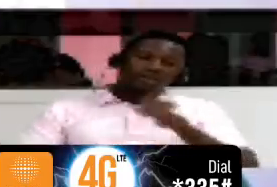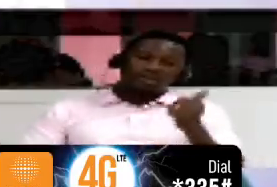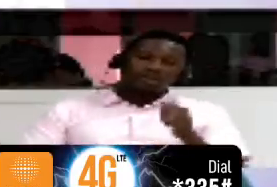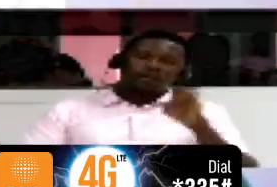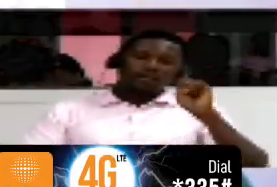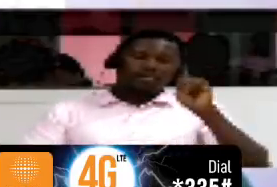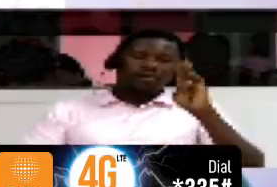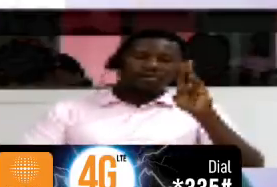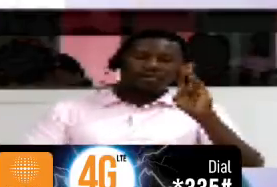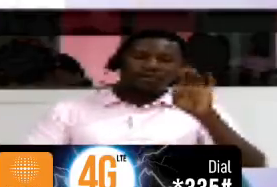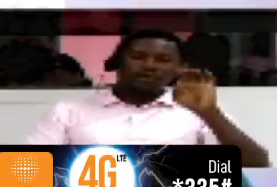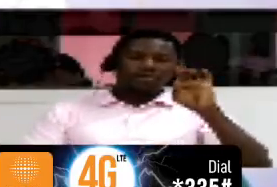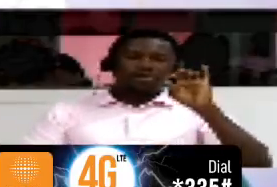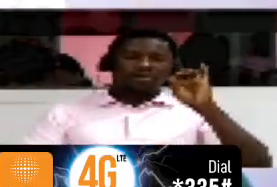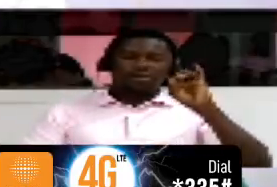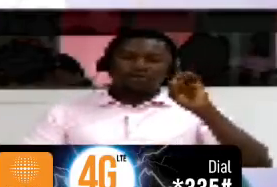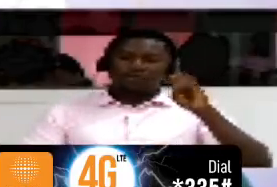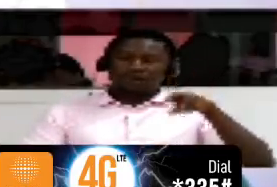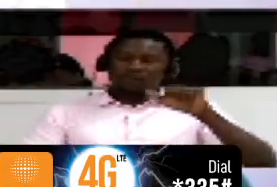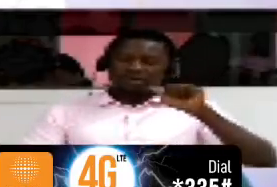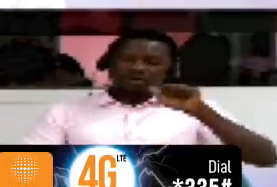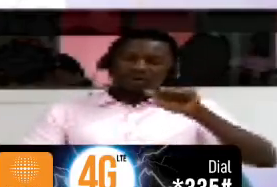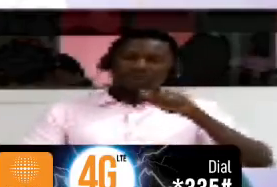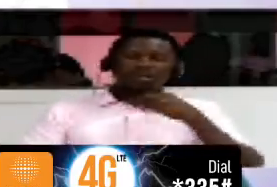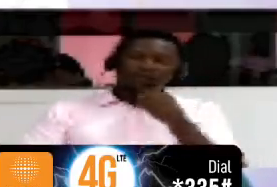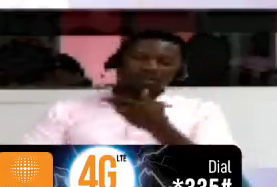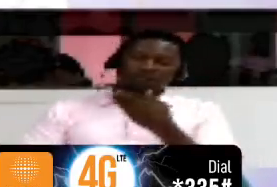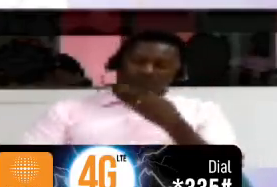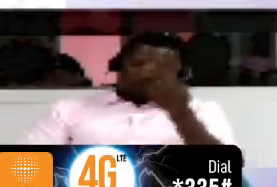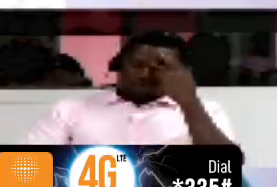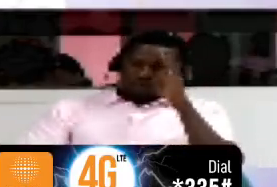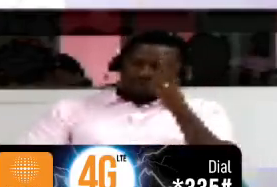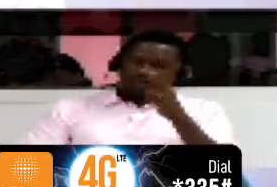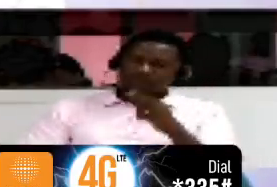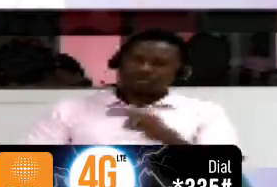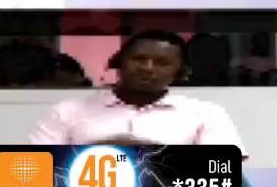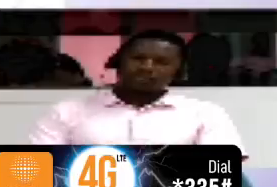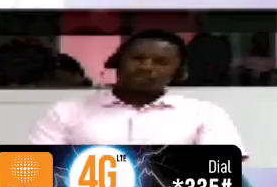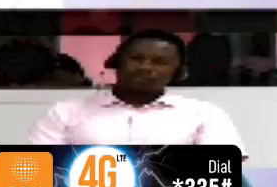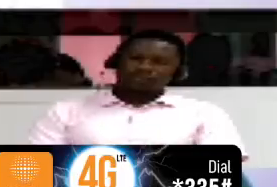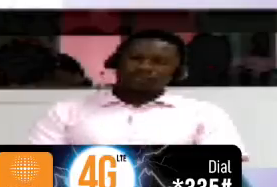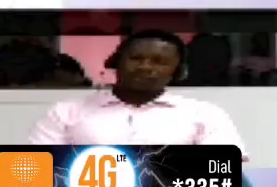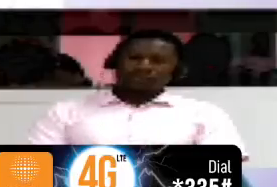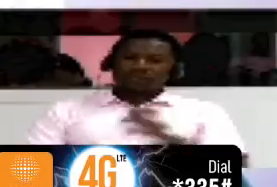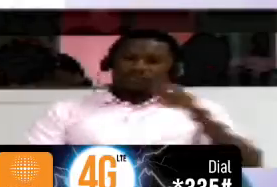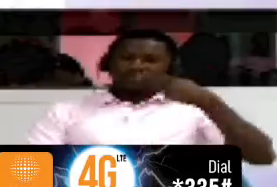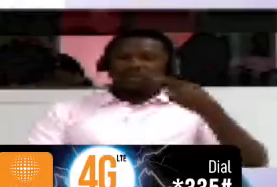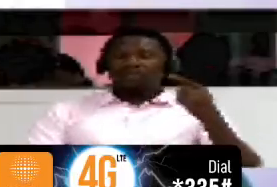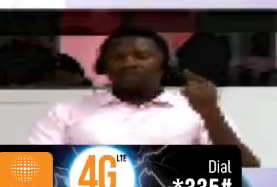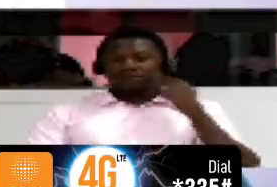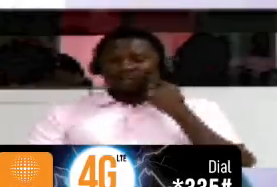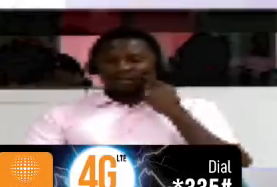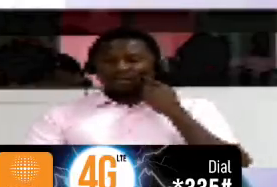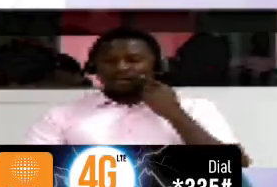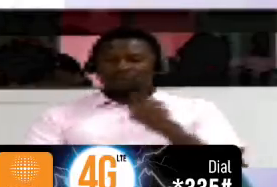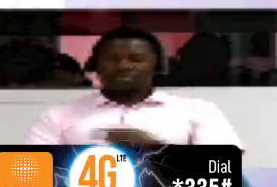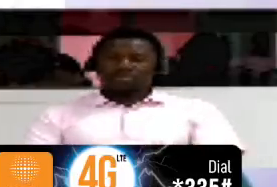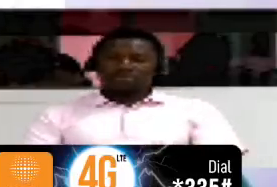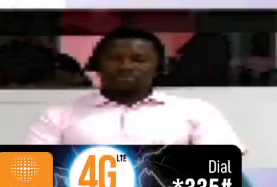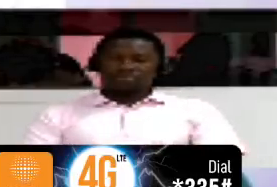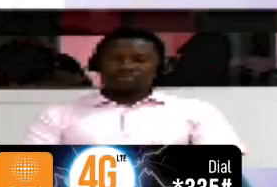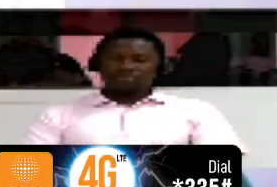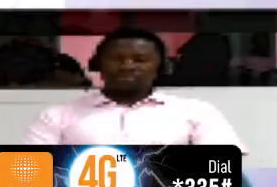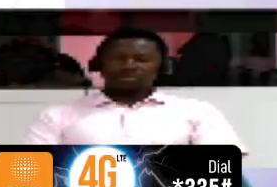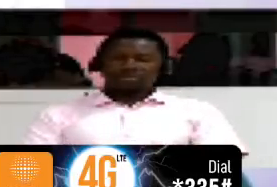Ibrahima was asked to go home and went home. So the following day, when